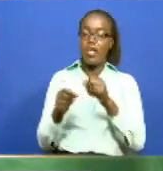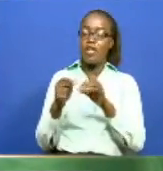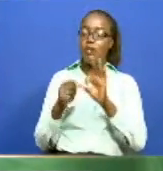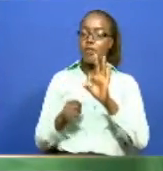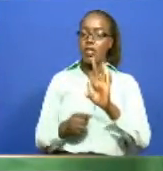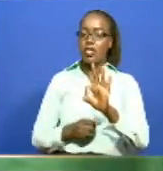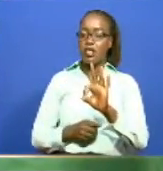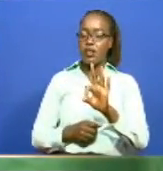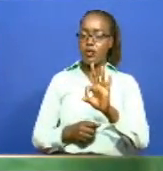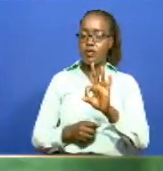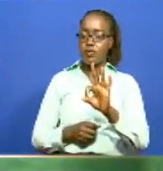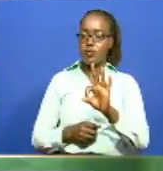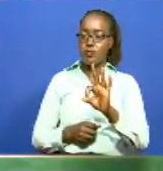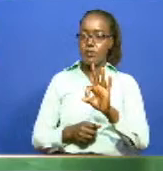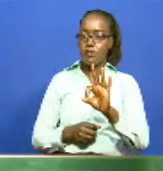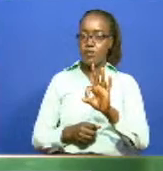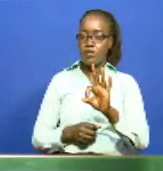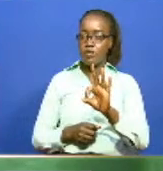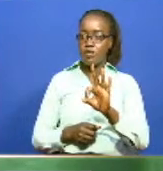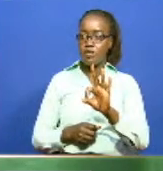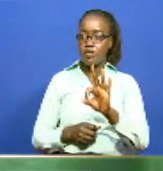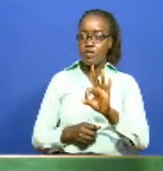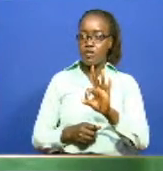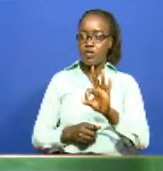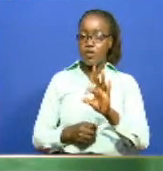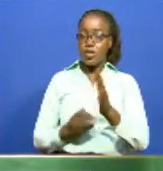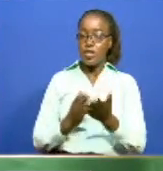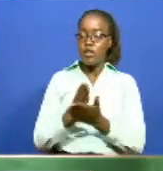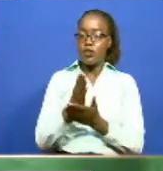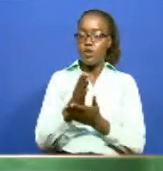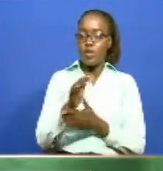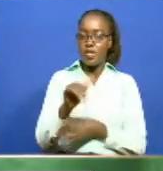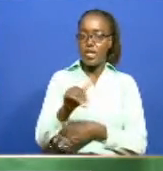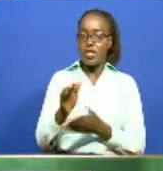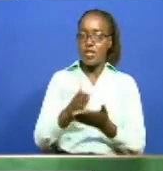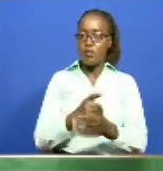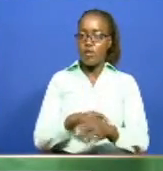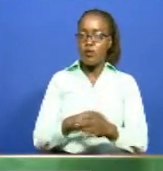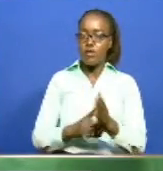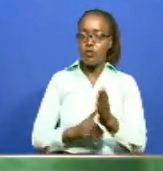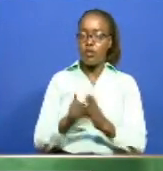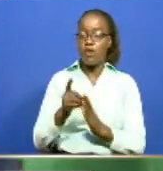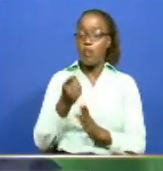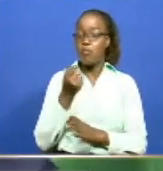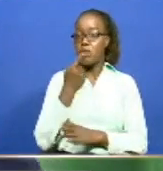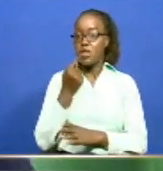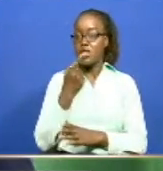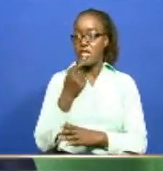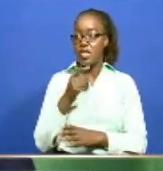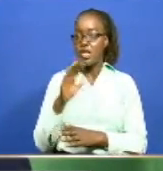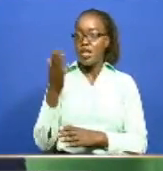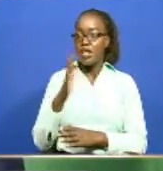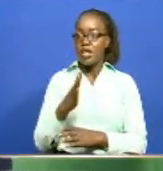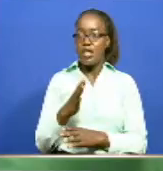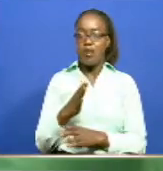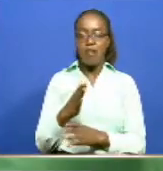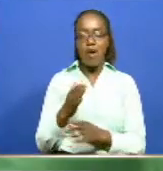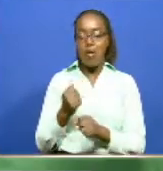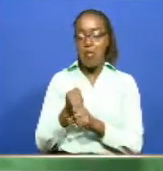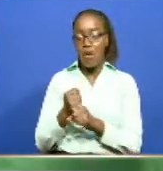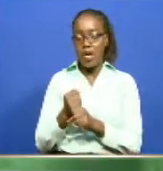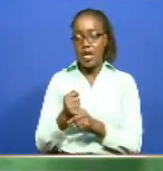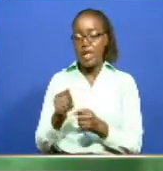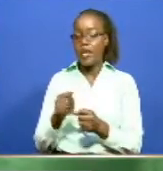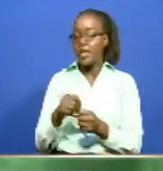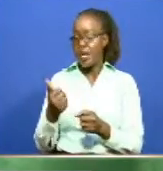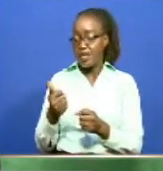it is important to do that is to ensure that sometimes we develop medicines, they may work in a particular setup and not in a